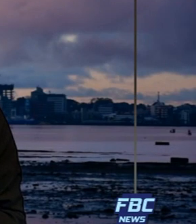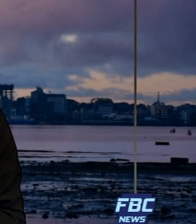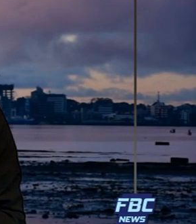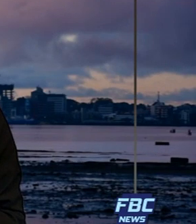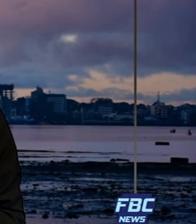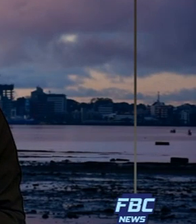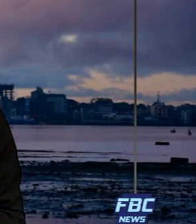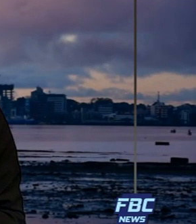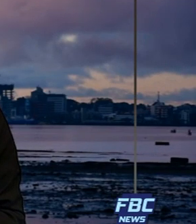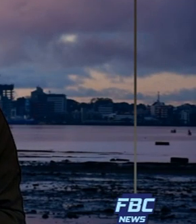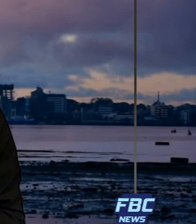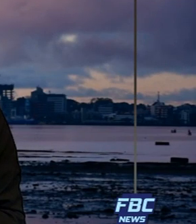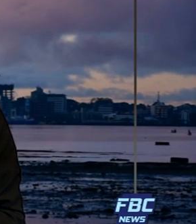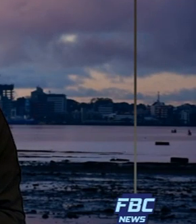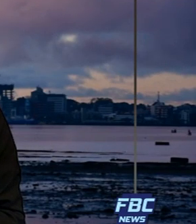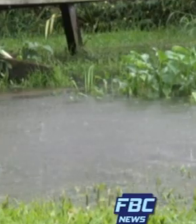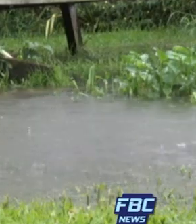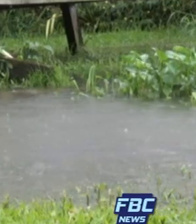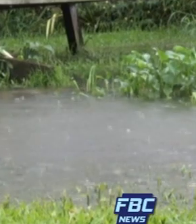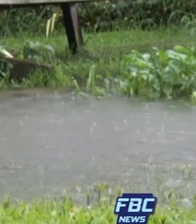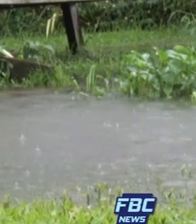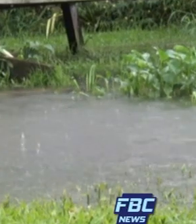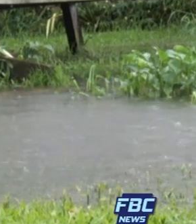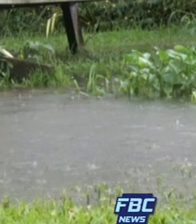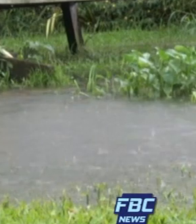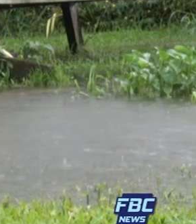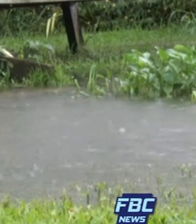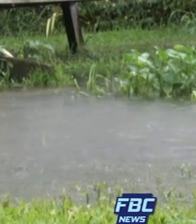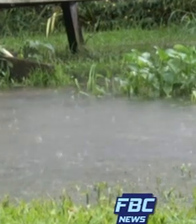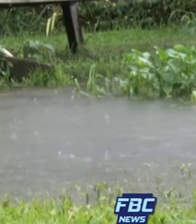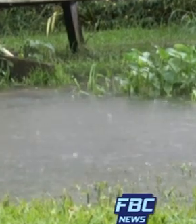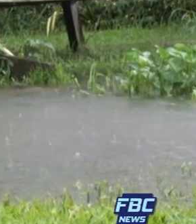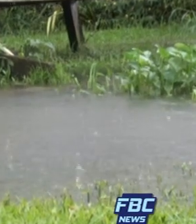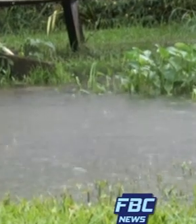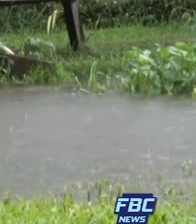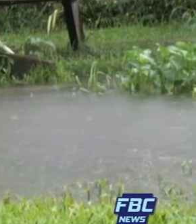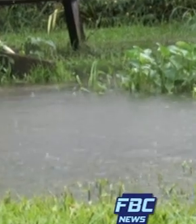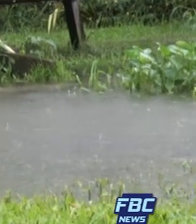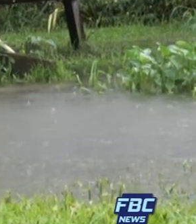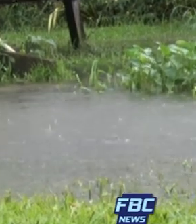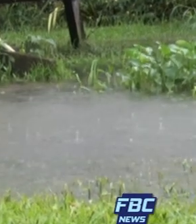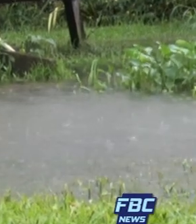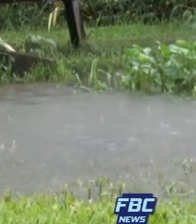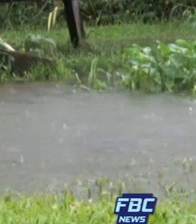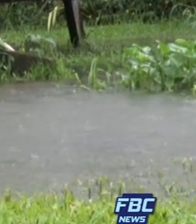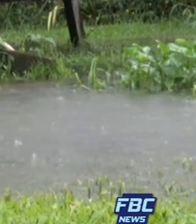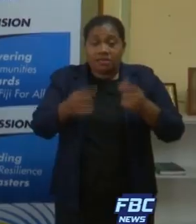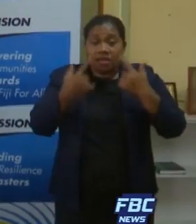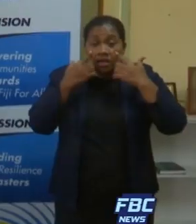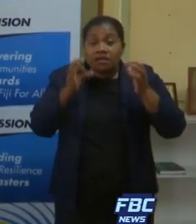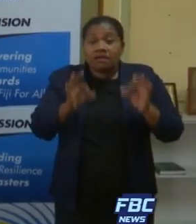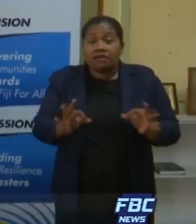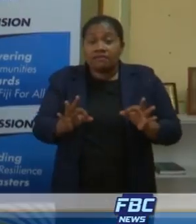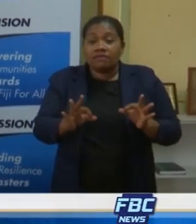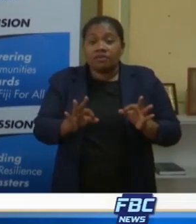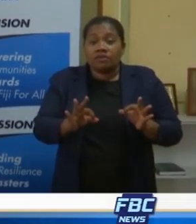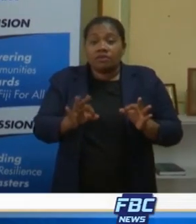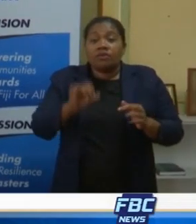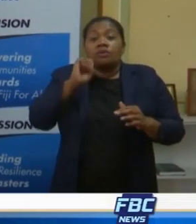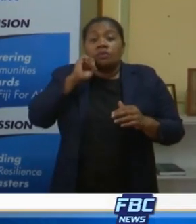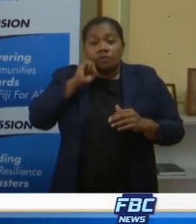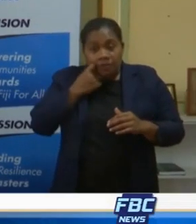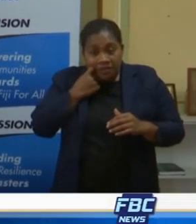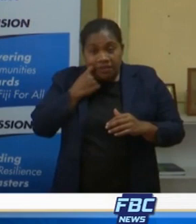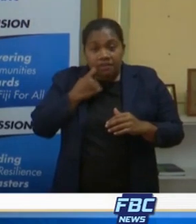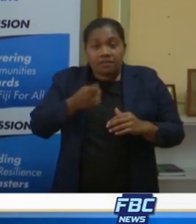sudden changes to curfew 2 weeks ago. Ahead of Tropical Cyclone Ana, the NDMO announced the revised curfew hours on the